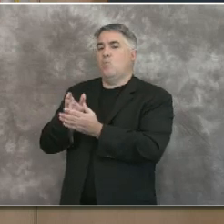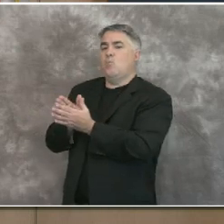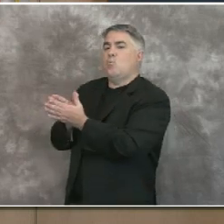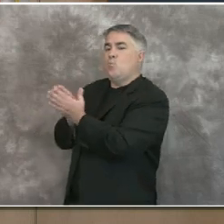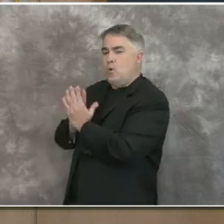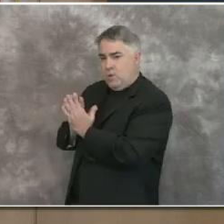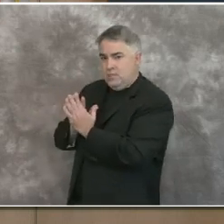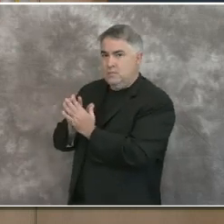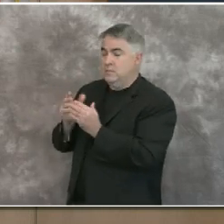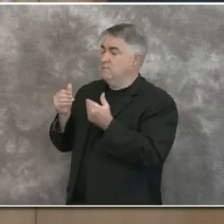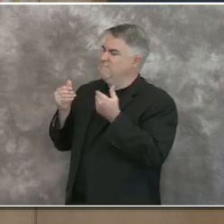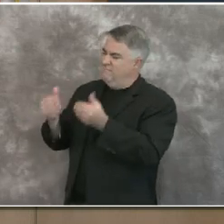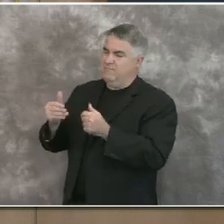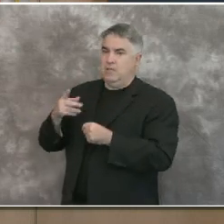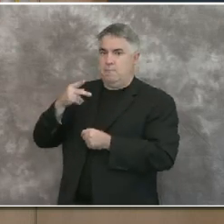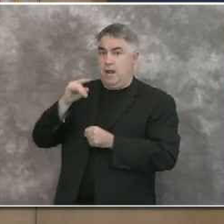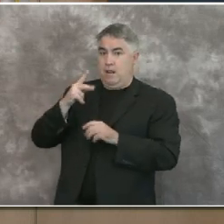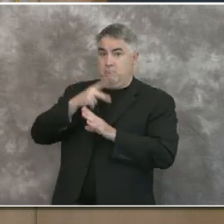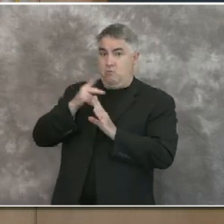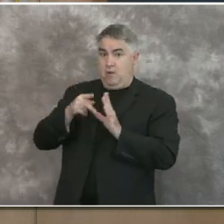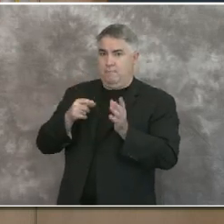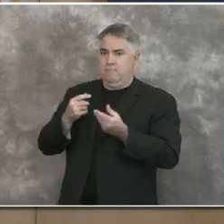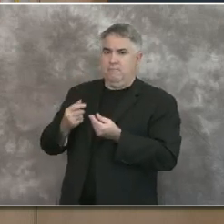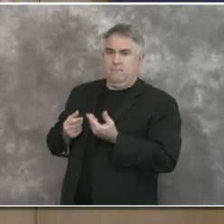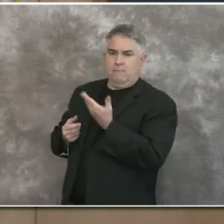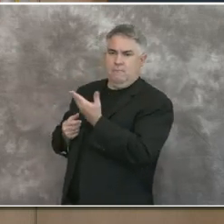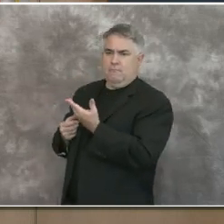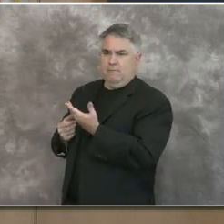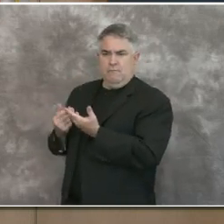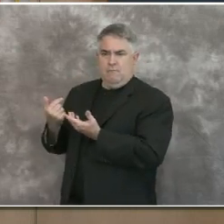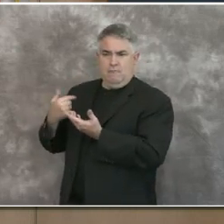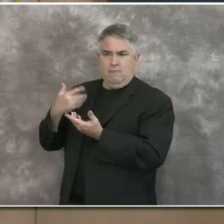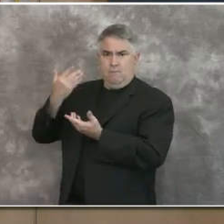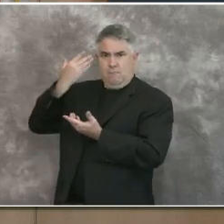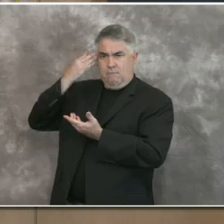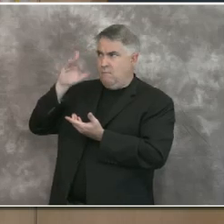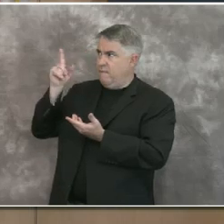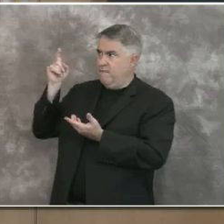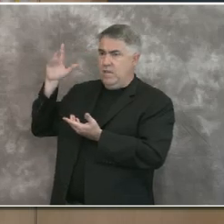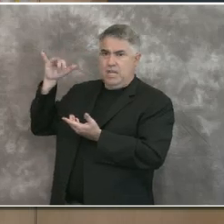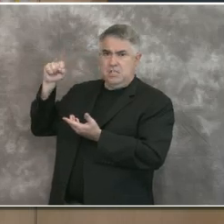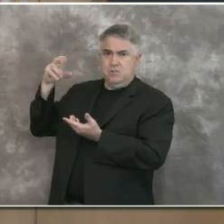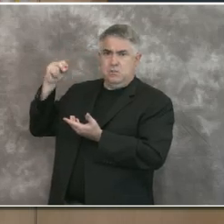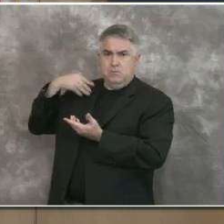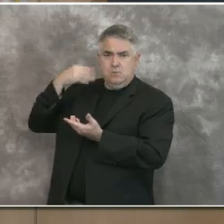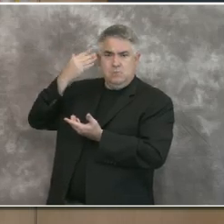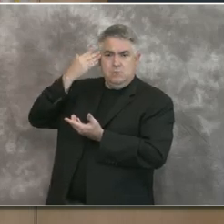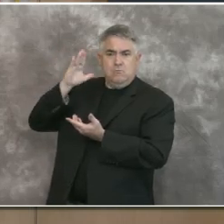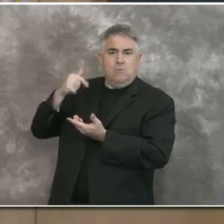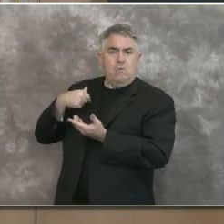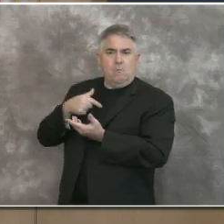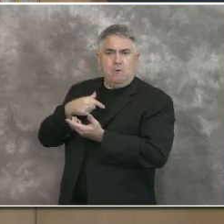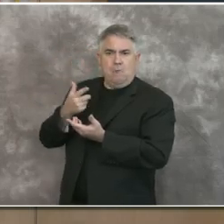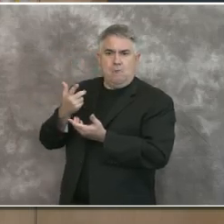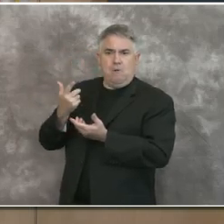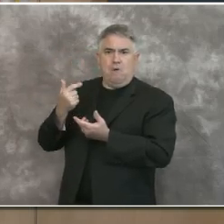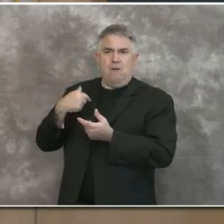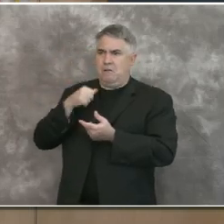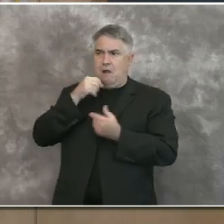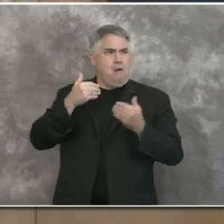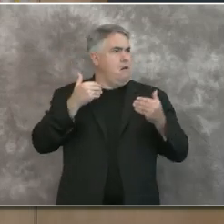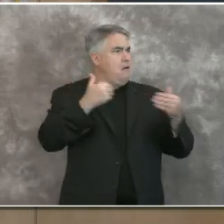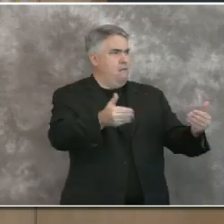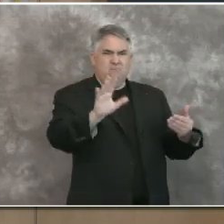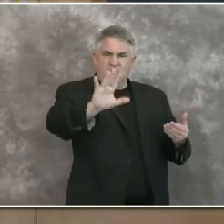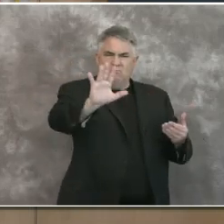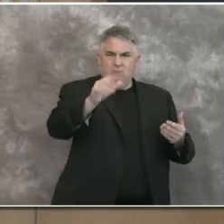stage 3. We don't know whether the governor's going to approve it or not. We're certainly not going to jump into stage 3 until the governor either opens up stage